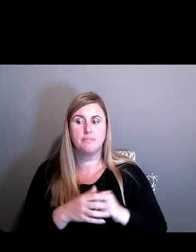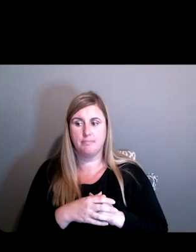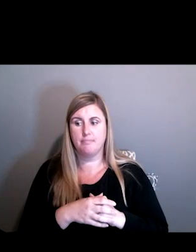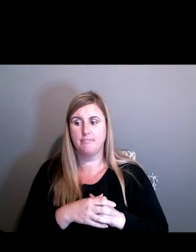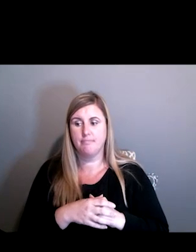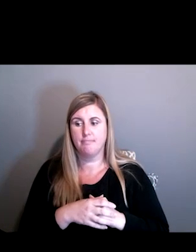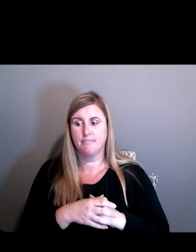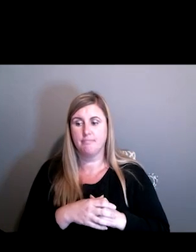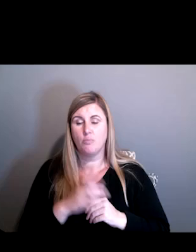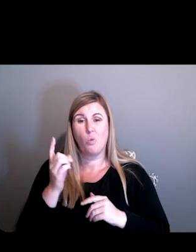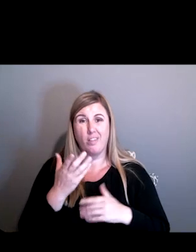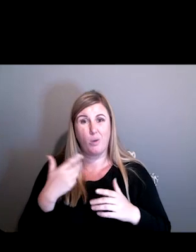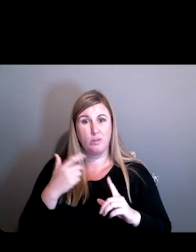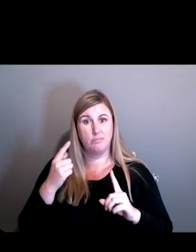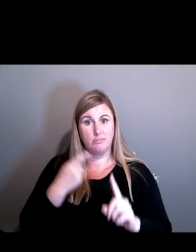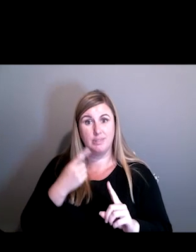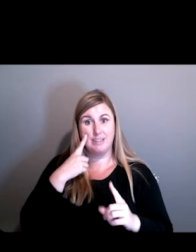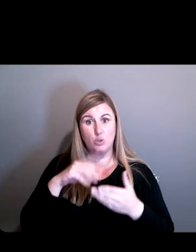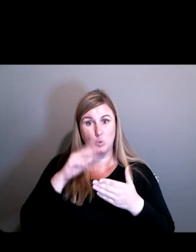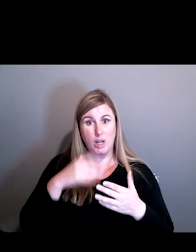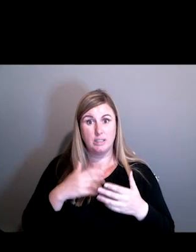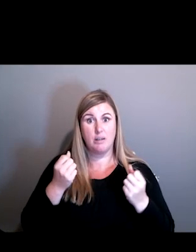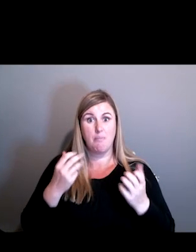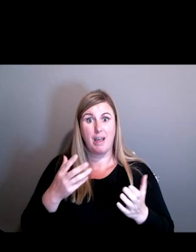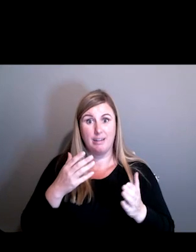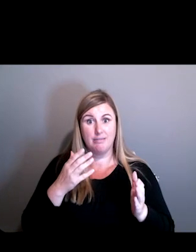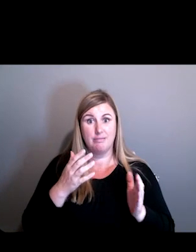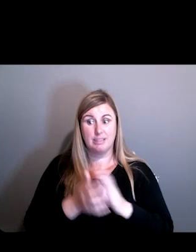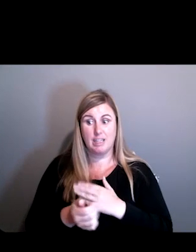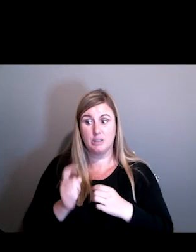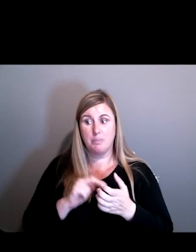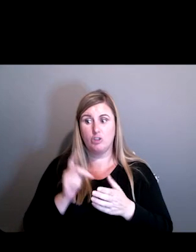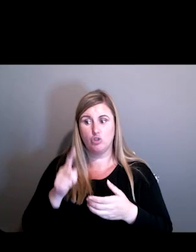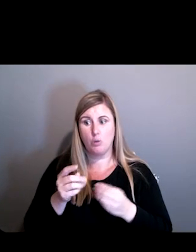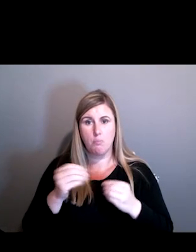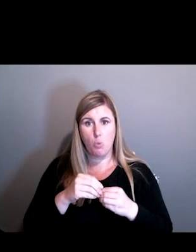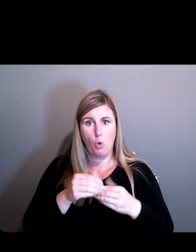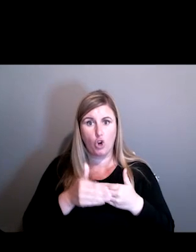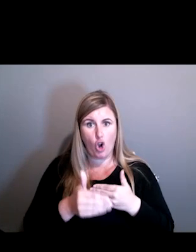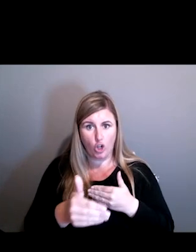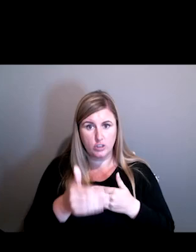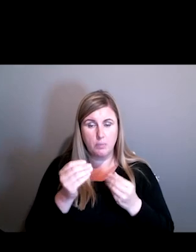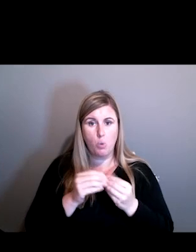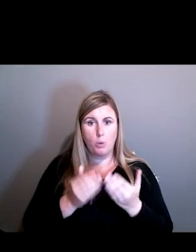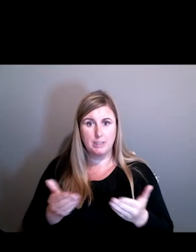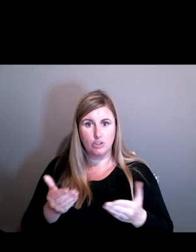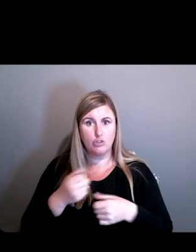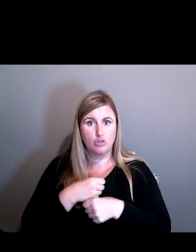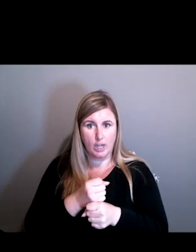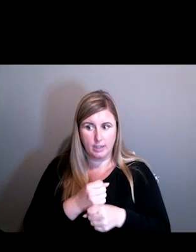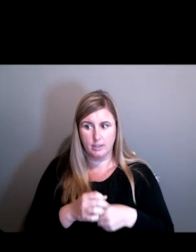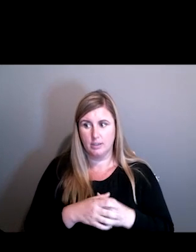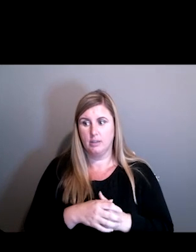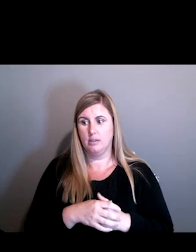organize your materials. So one thing that I want to point out, if a student has a lot of skills, there should be more cards and